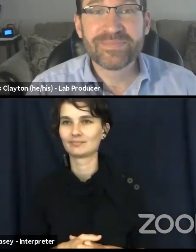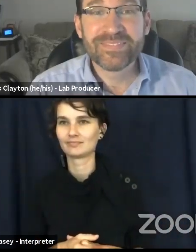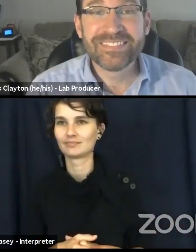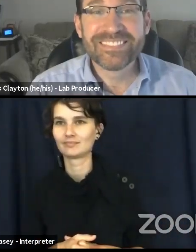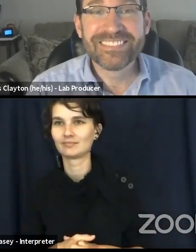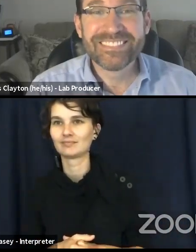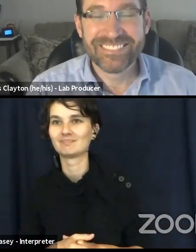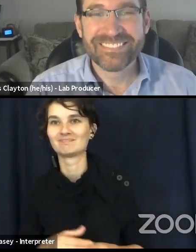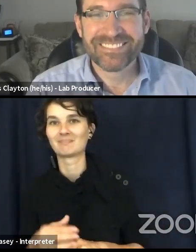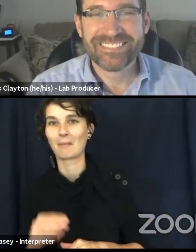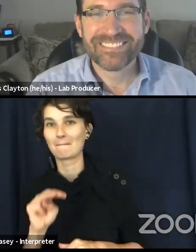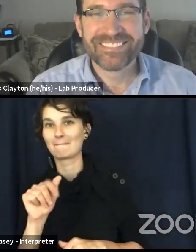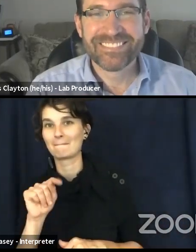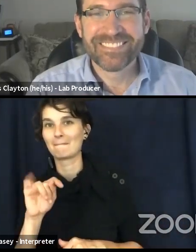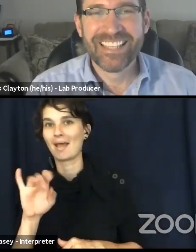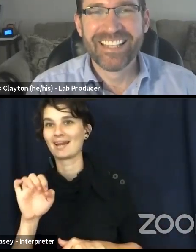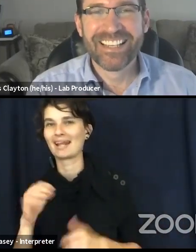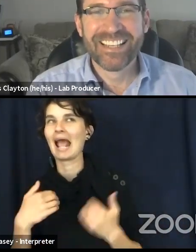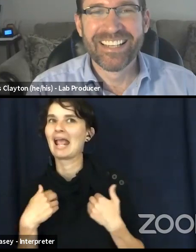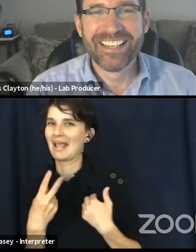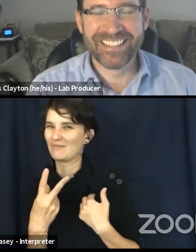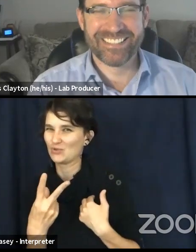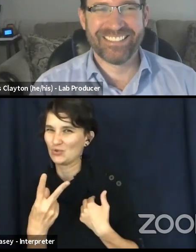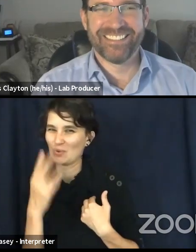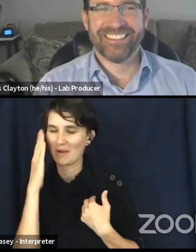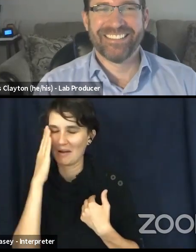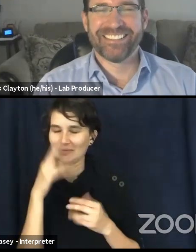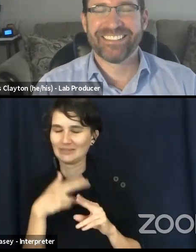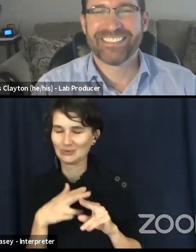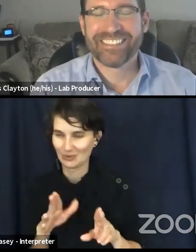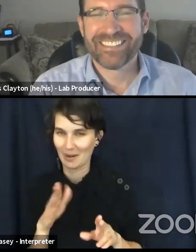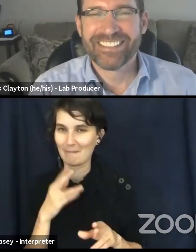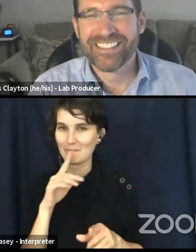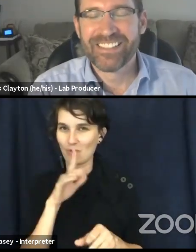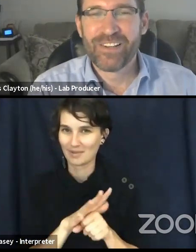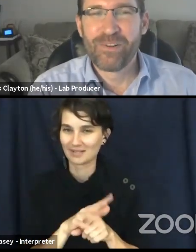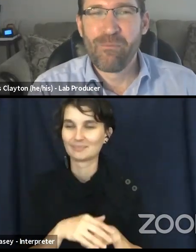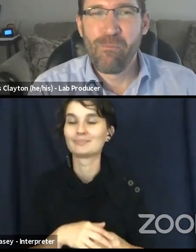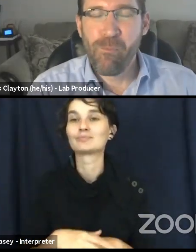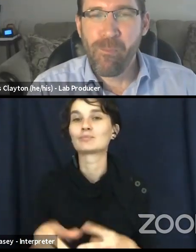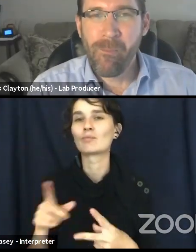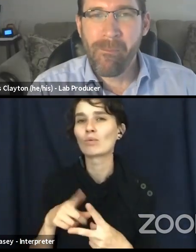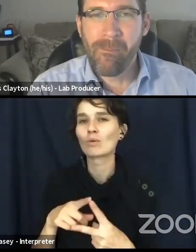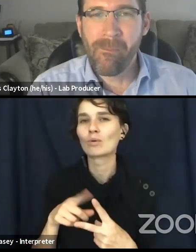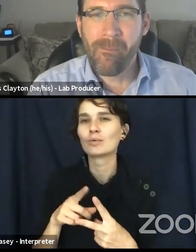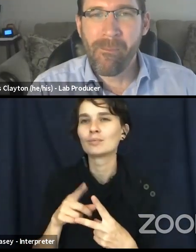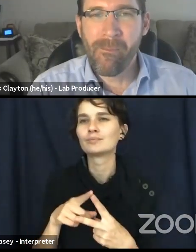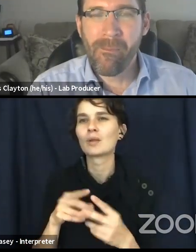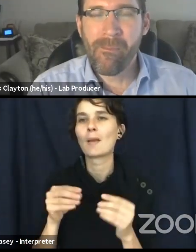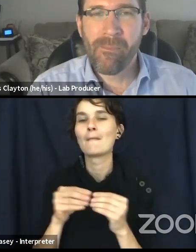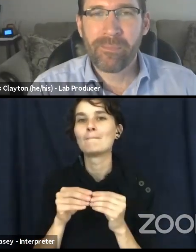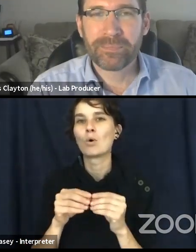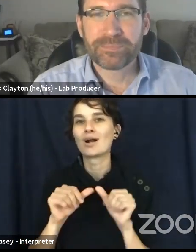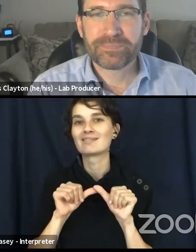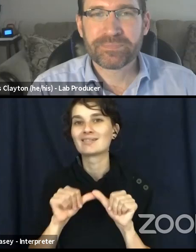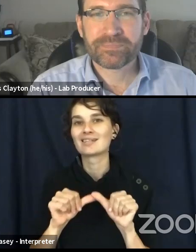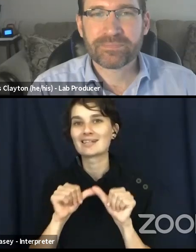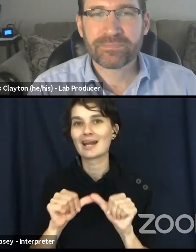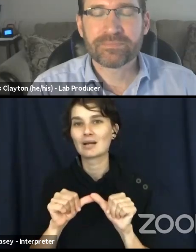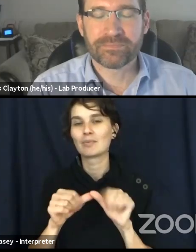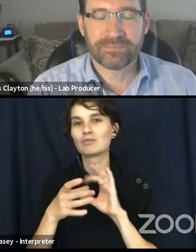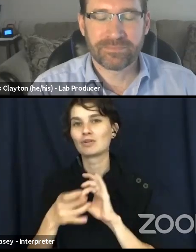I have two, but I promise it won't be crazy. The one is a more sustainable relationship to living and